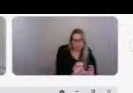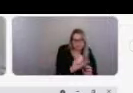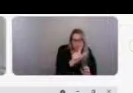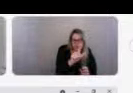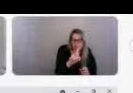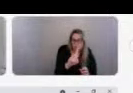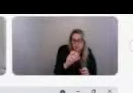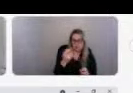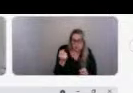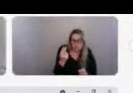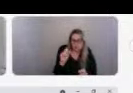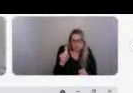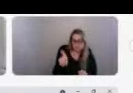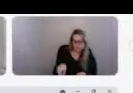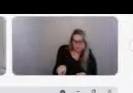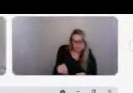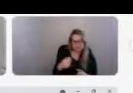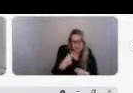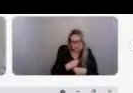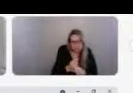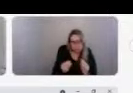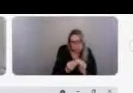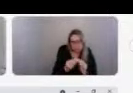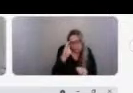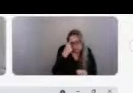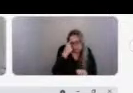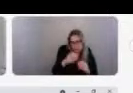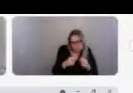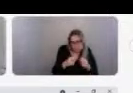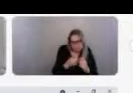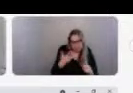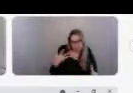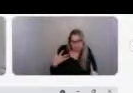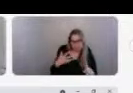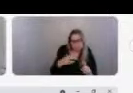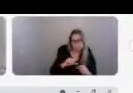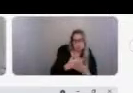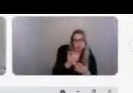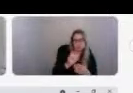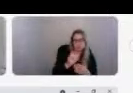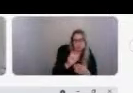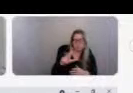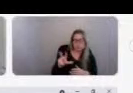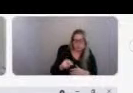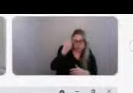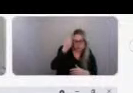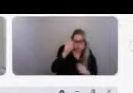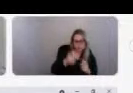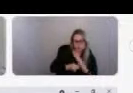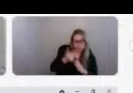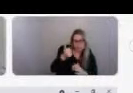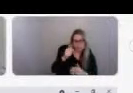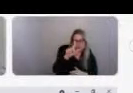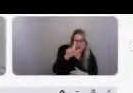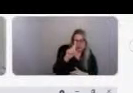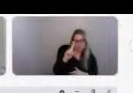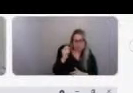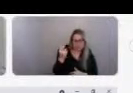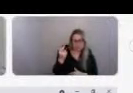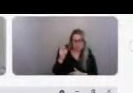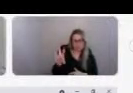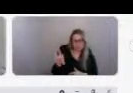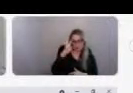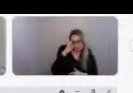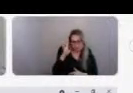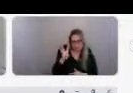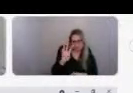instead it really seems to make more sense to extend the new district 13 northward and remove the ld12 arm that was created i had